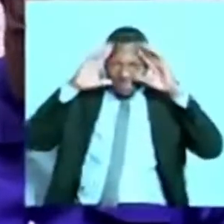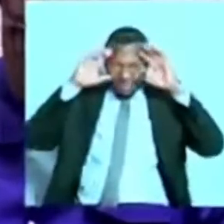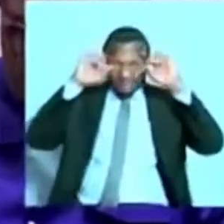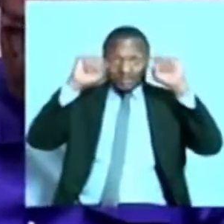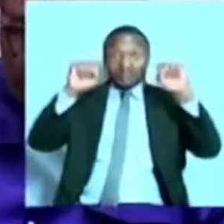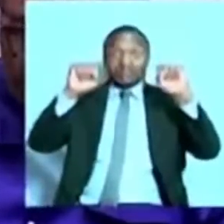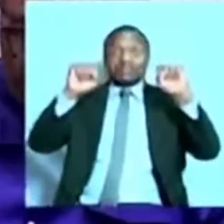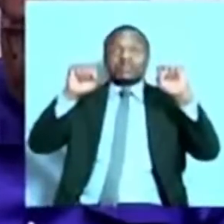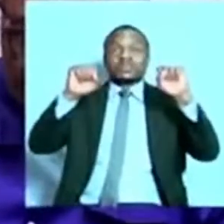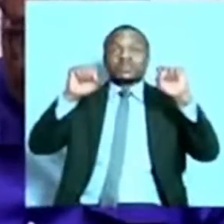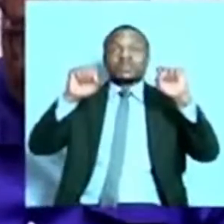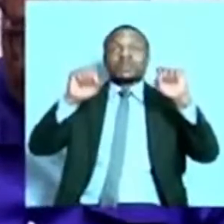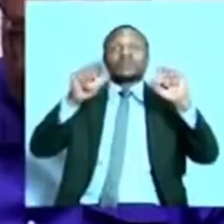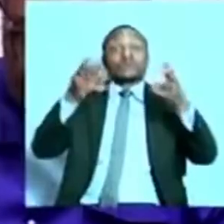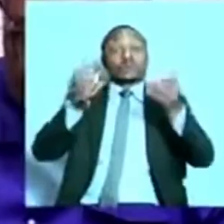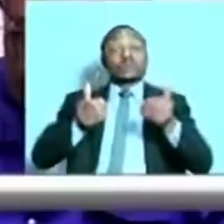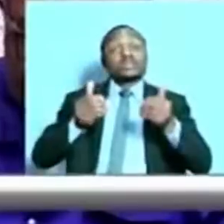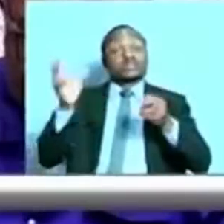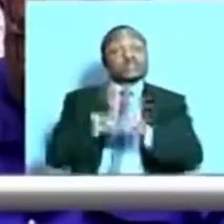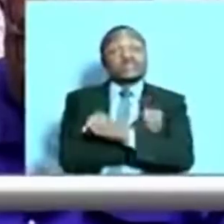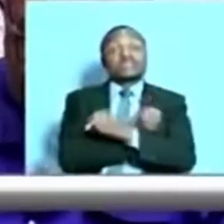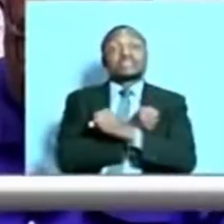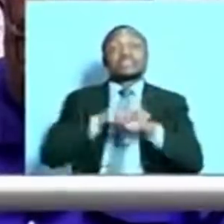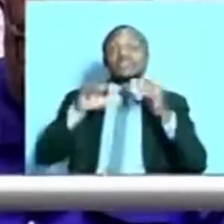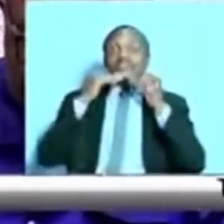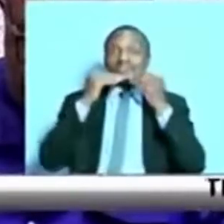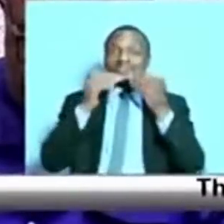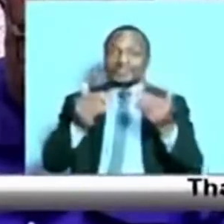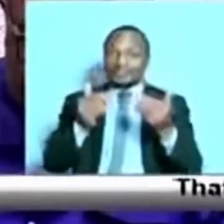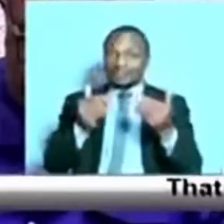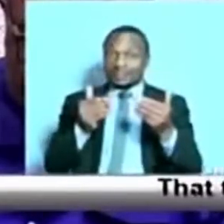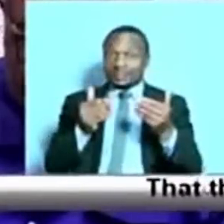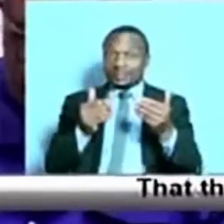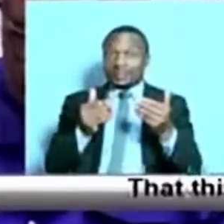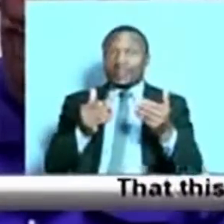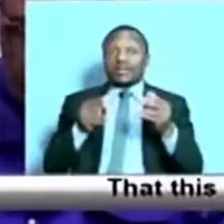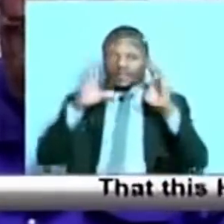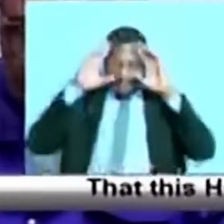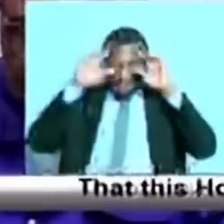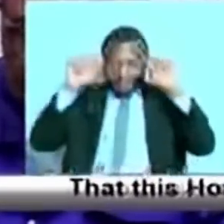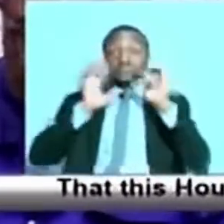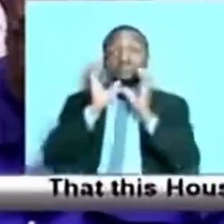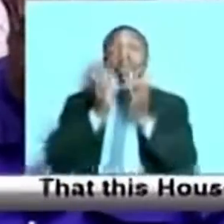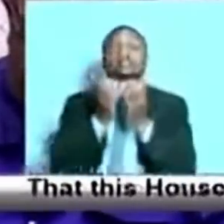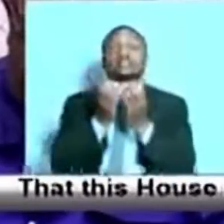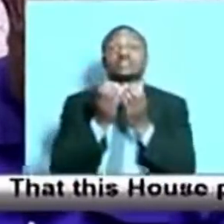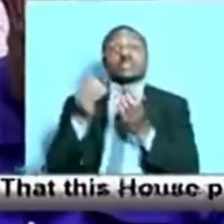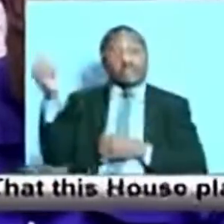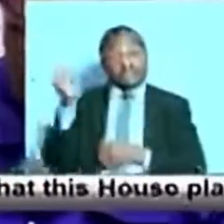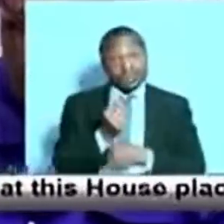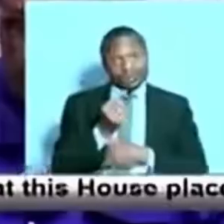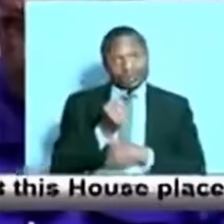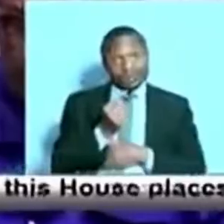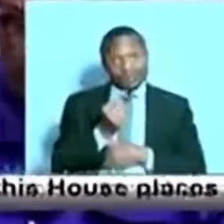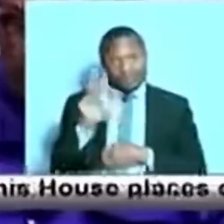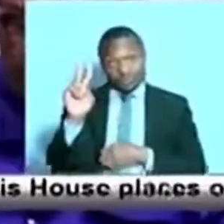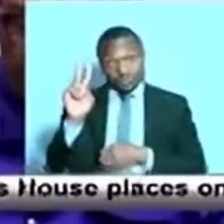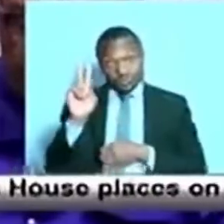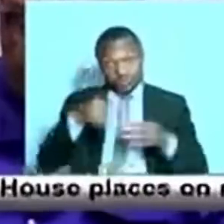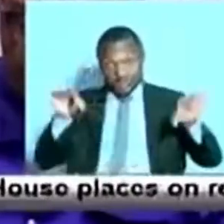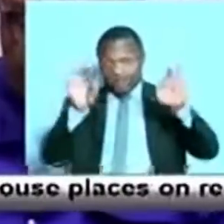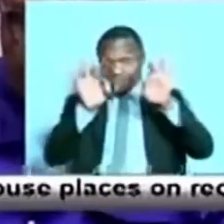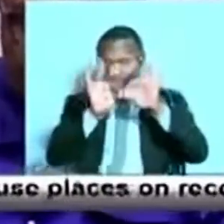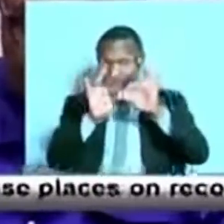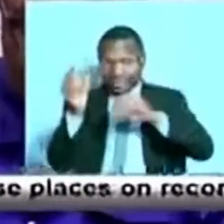Mozambique came through when we had two important days. That is Ilos and Unity Day.